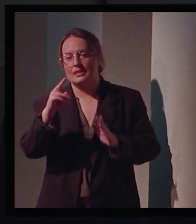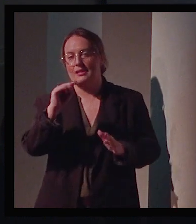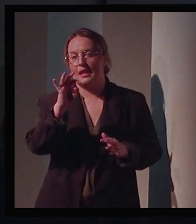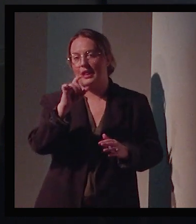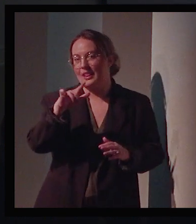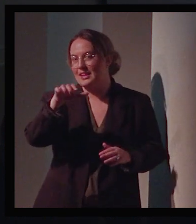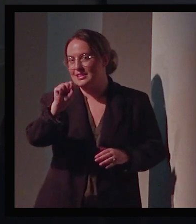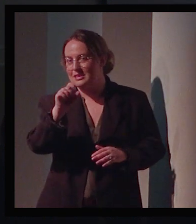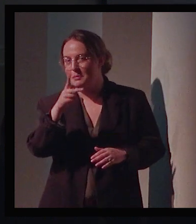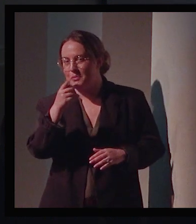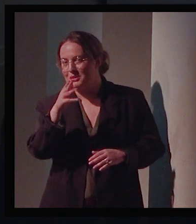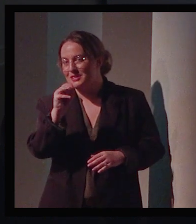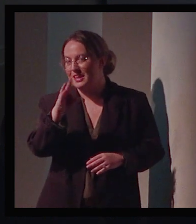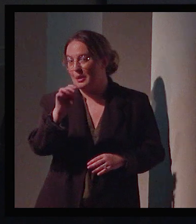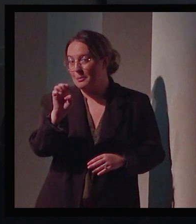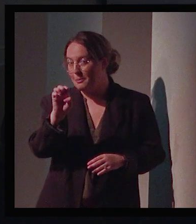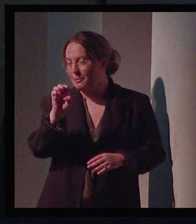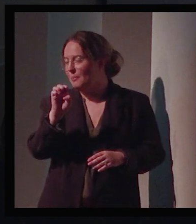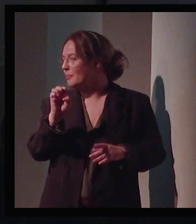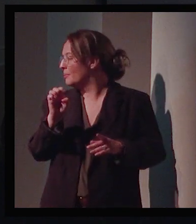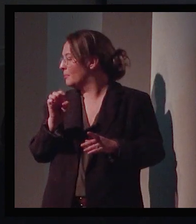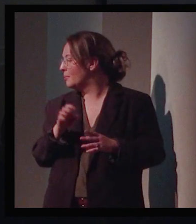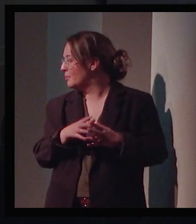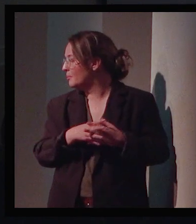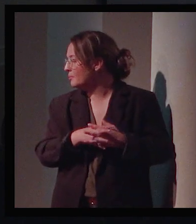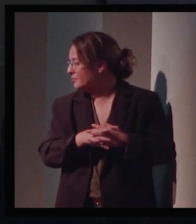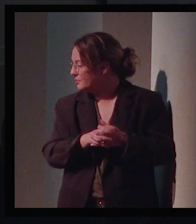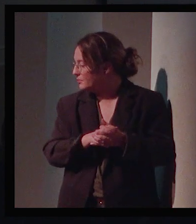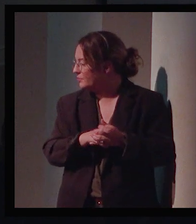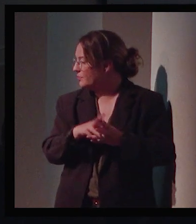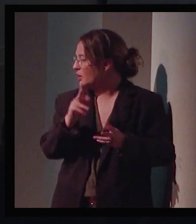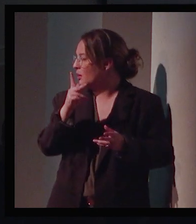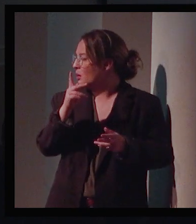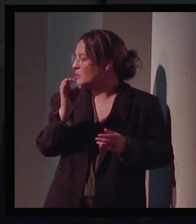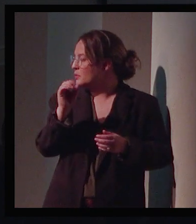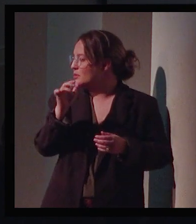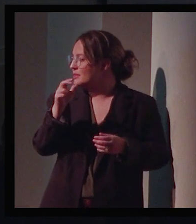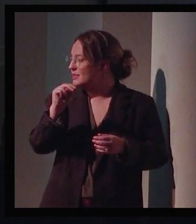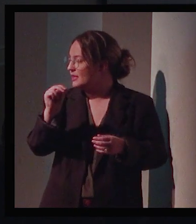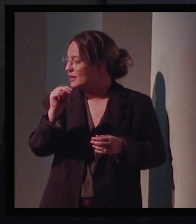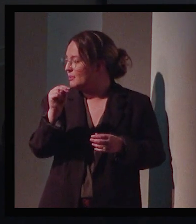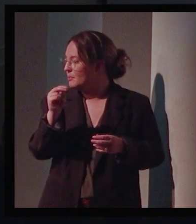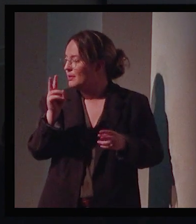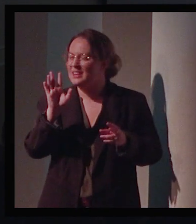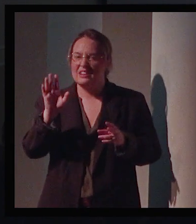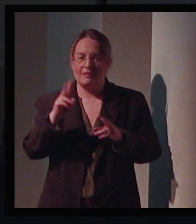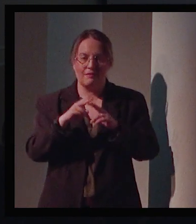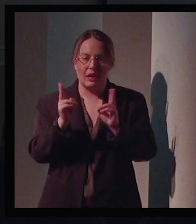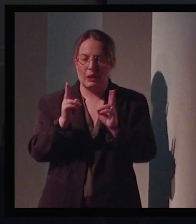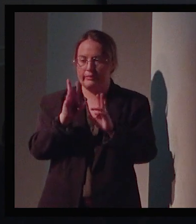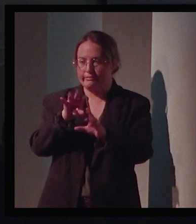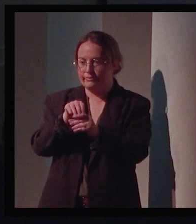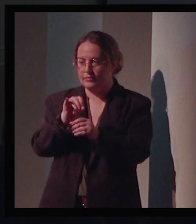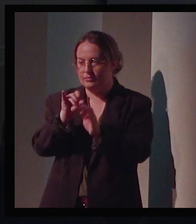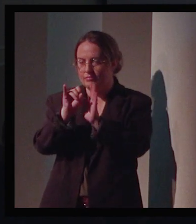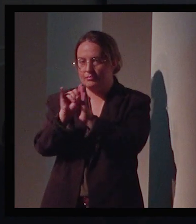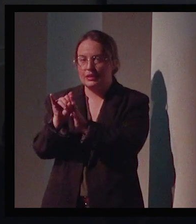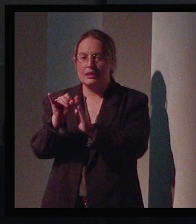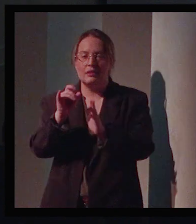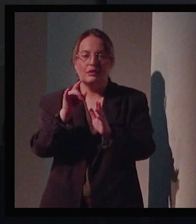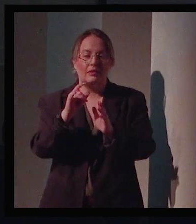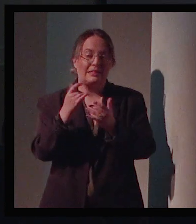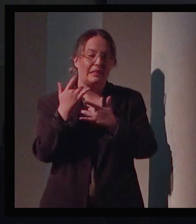here. Poussin's much imitated formula, carefully composed and idealized vistas,